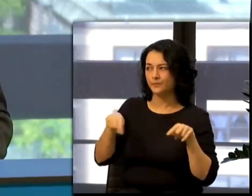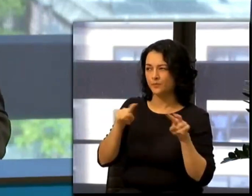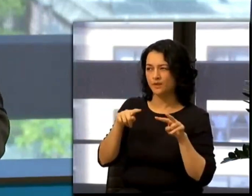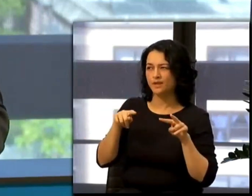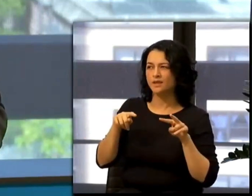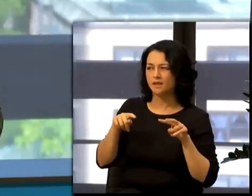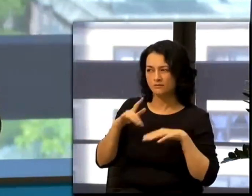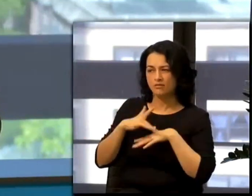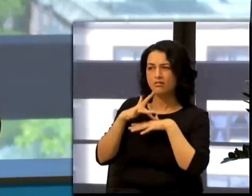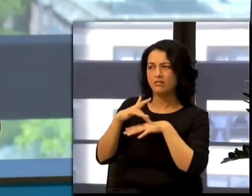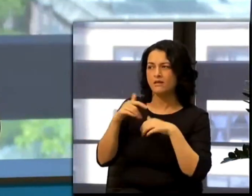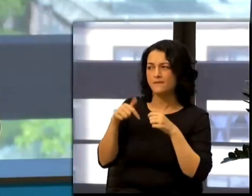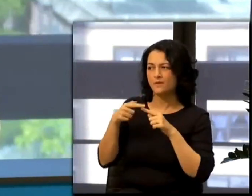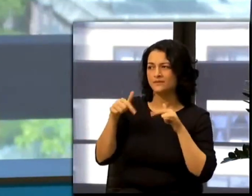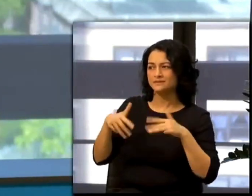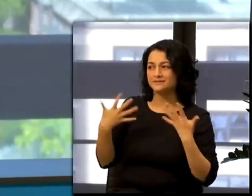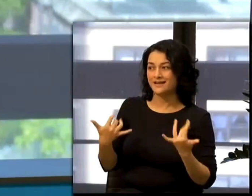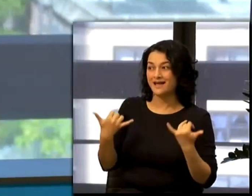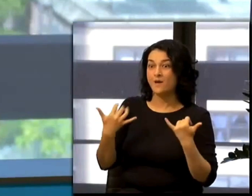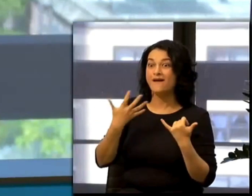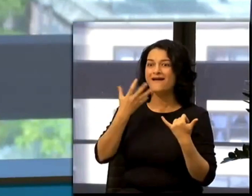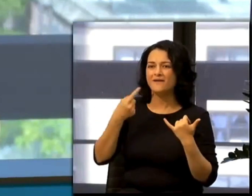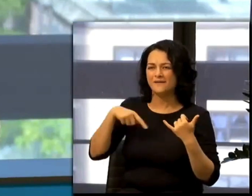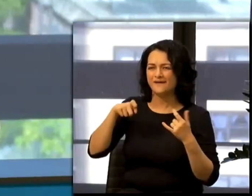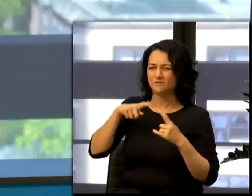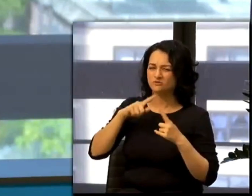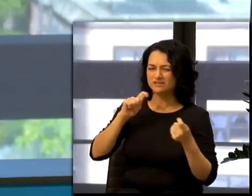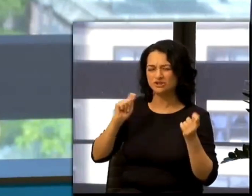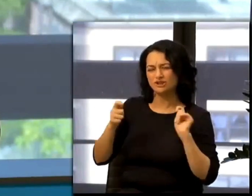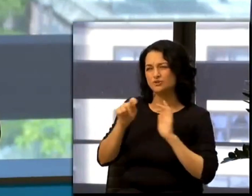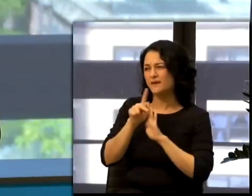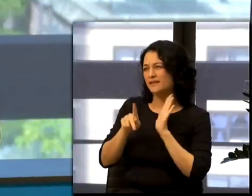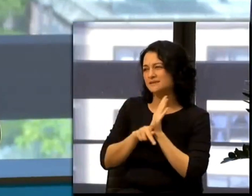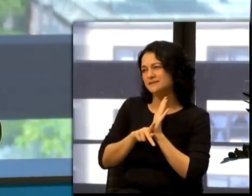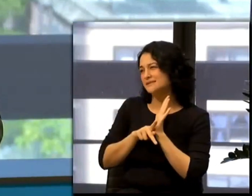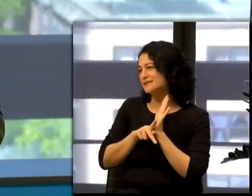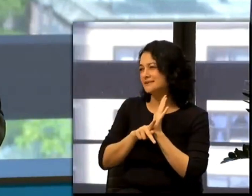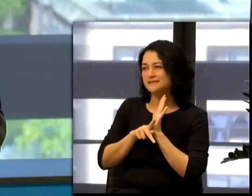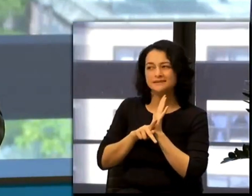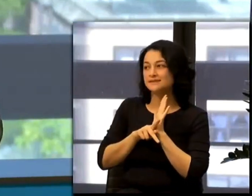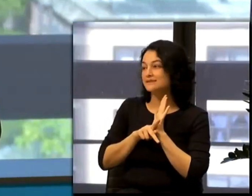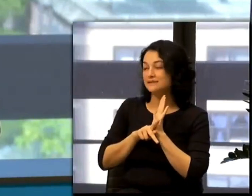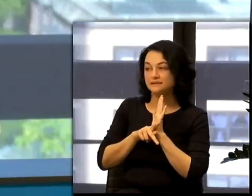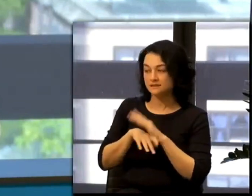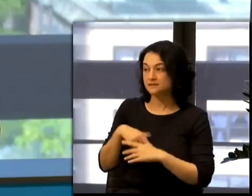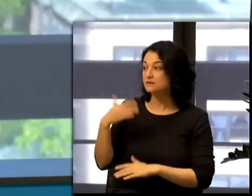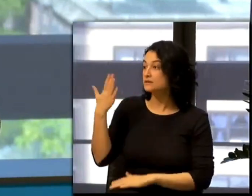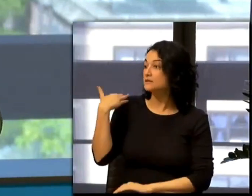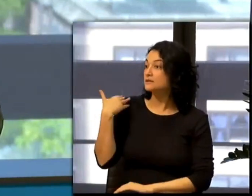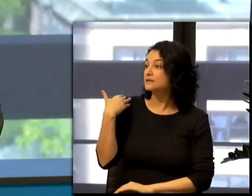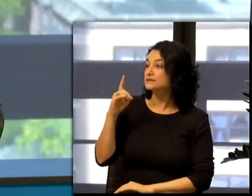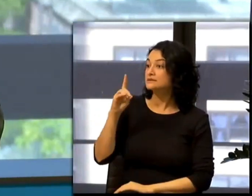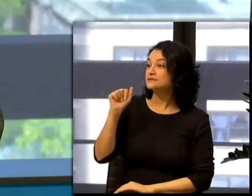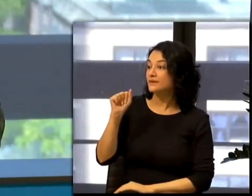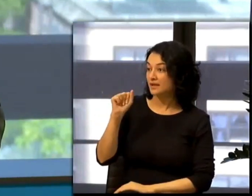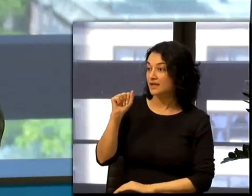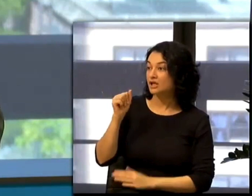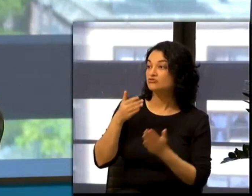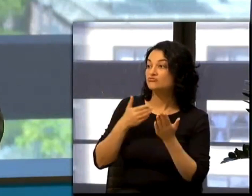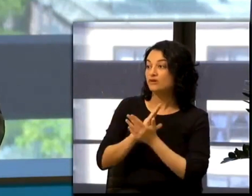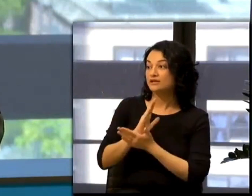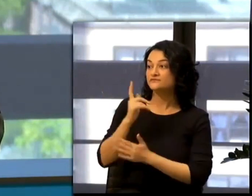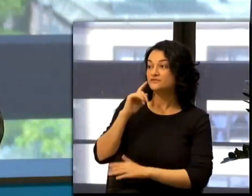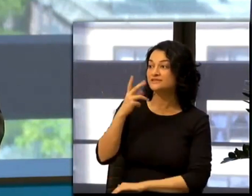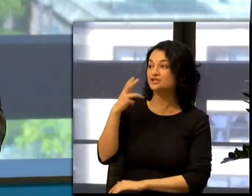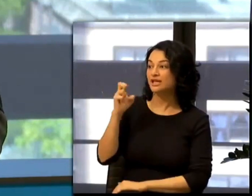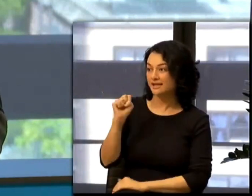forward on disability rights with the recent release by HHS of a long-awaited final rule implementing Section 504